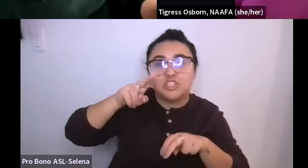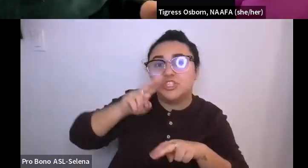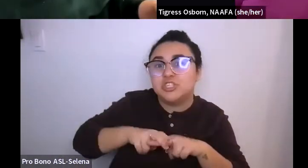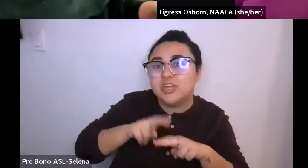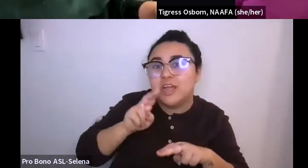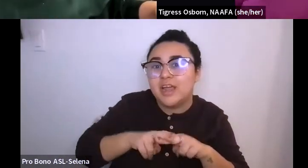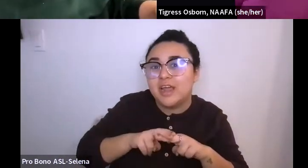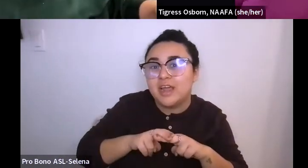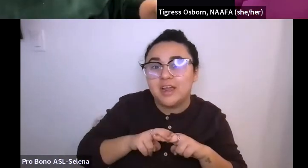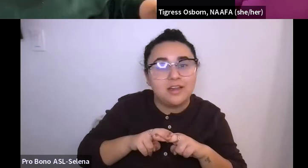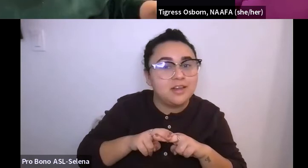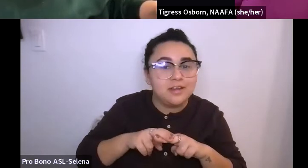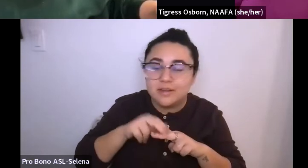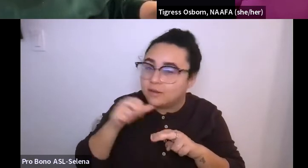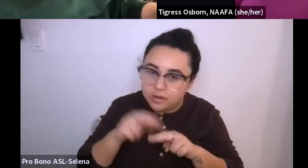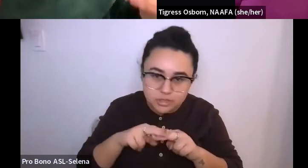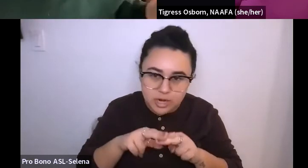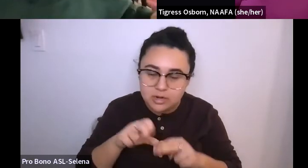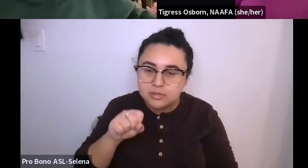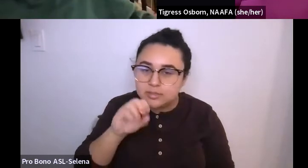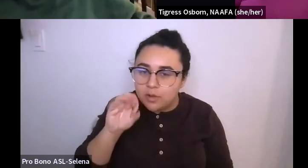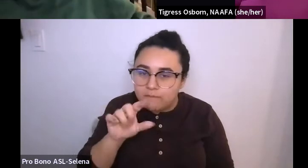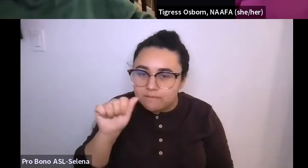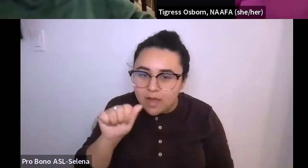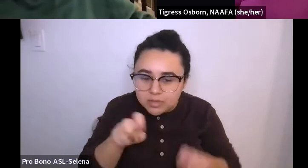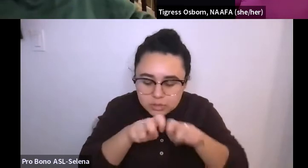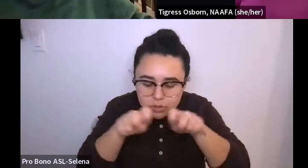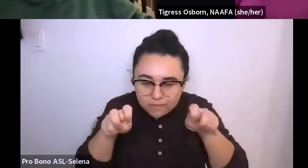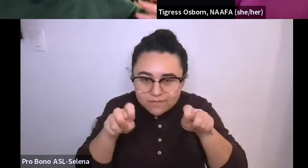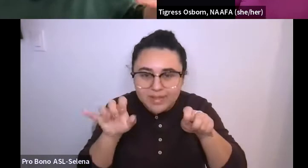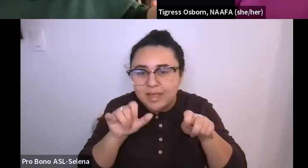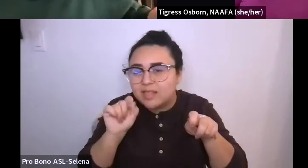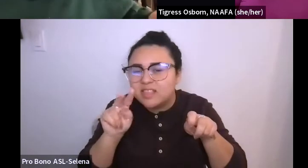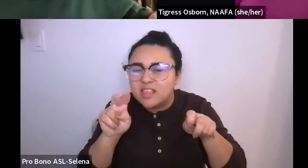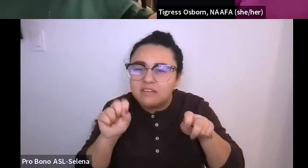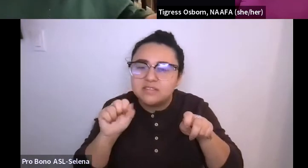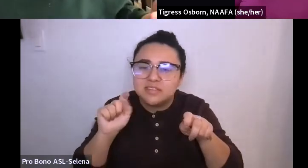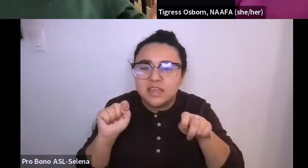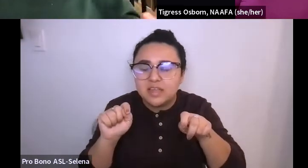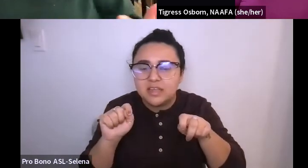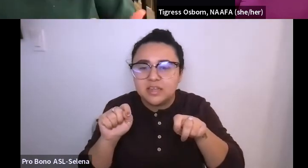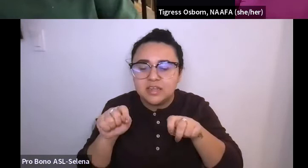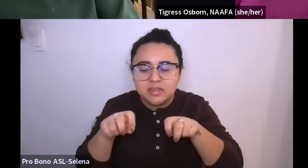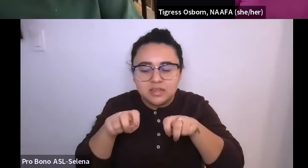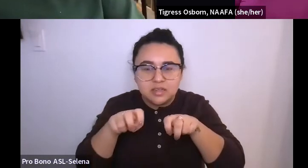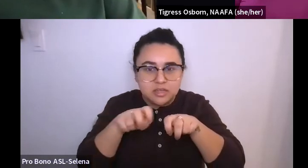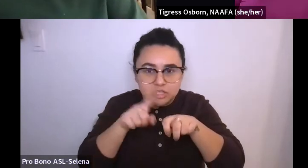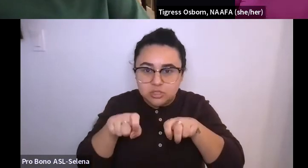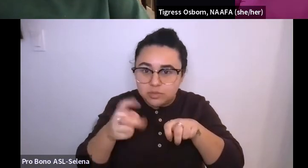sit on my lap, like two adult people, professionals. He was like